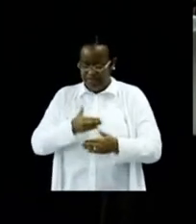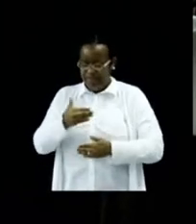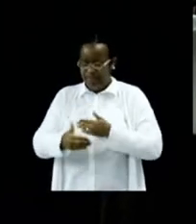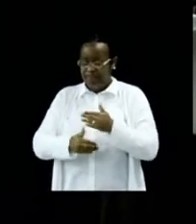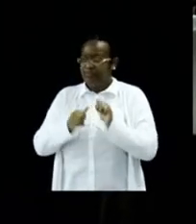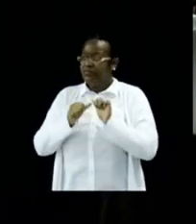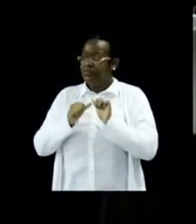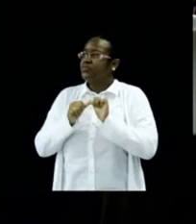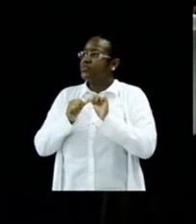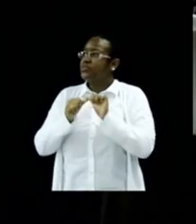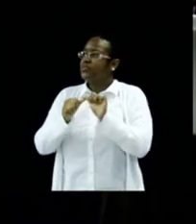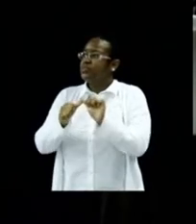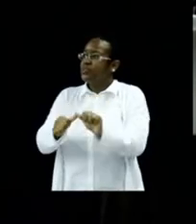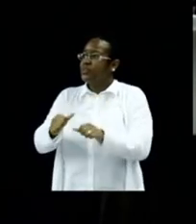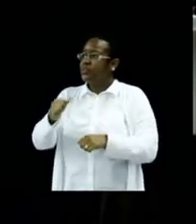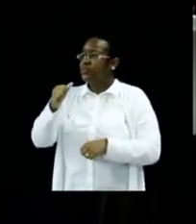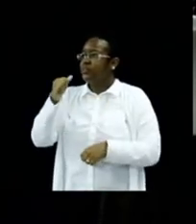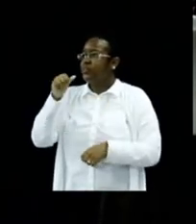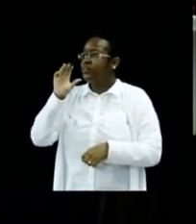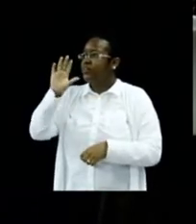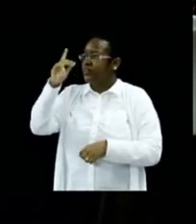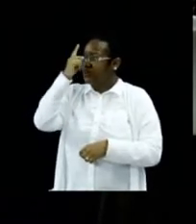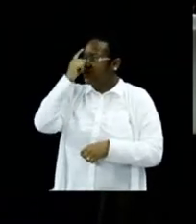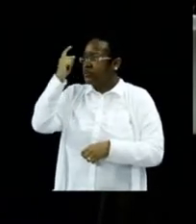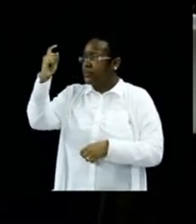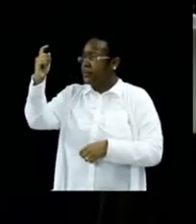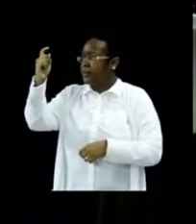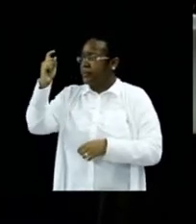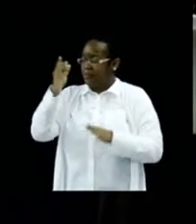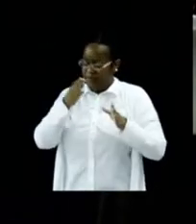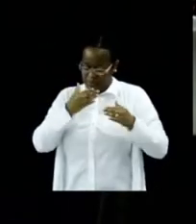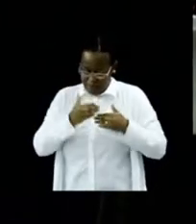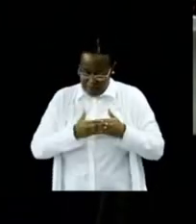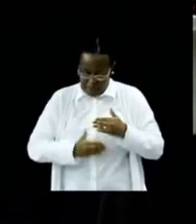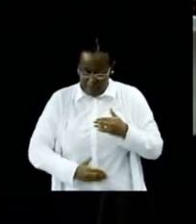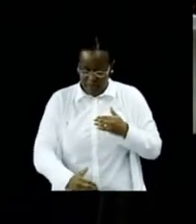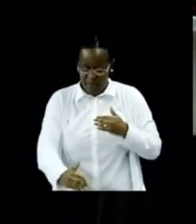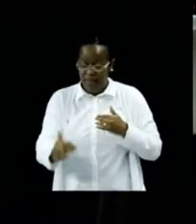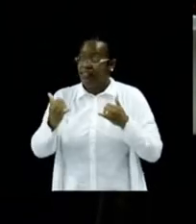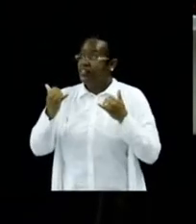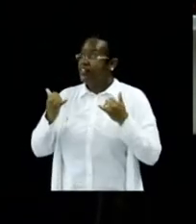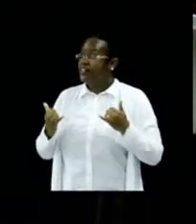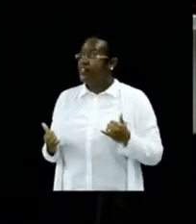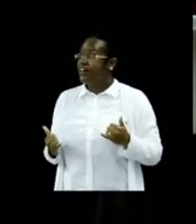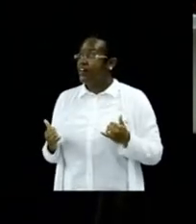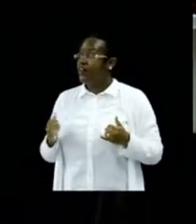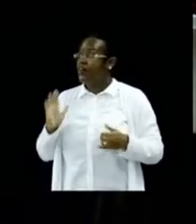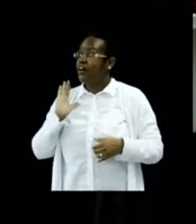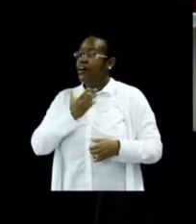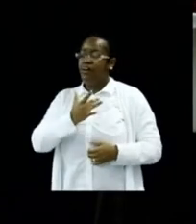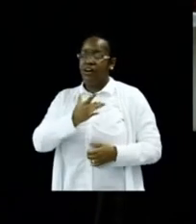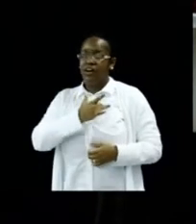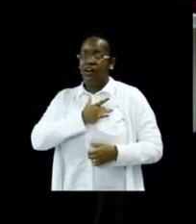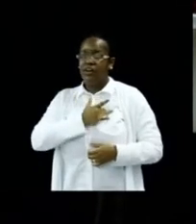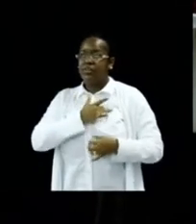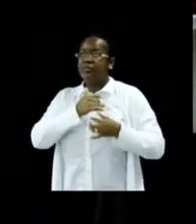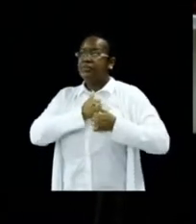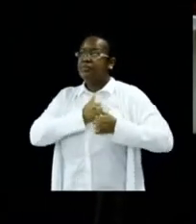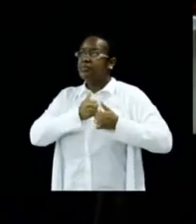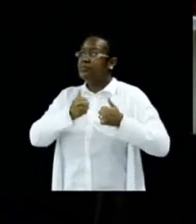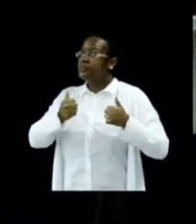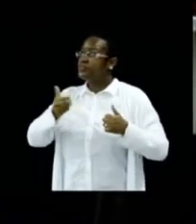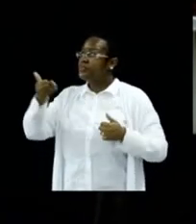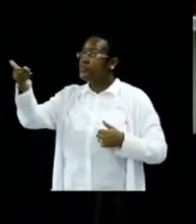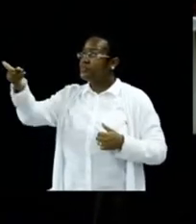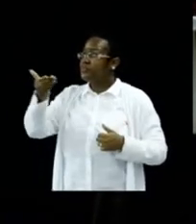pathways of their dreams. Now we open our heart to you now and invite